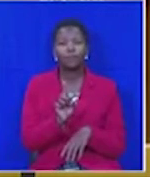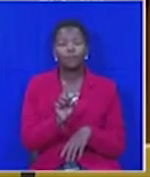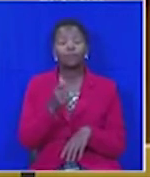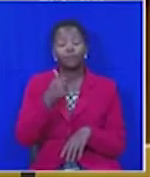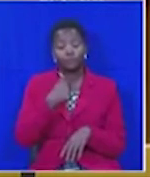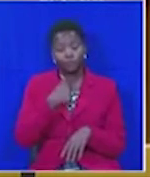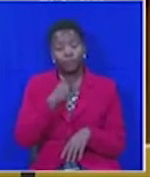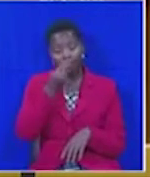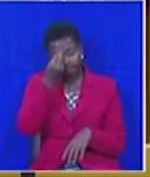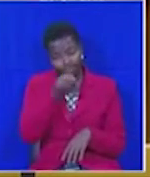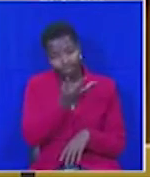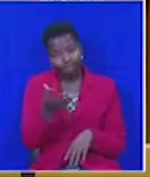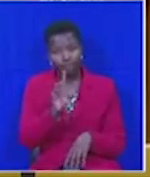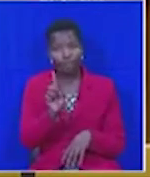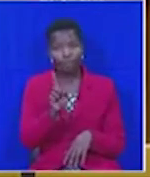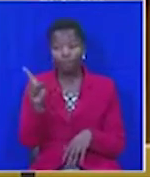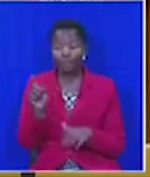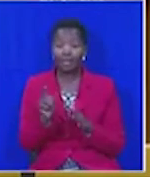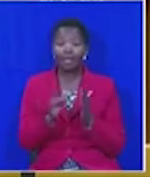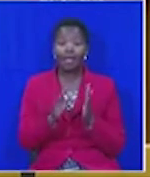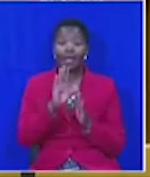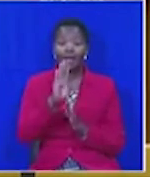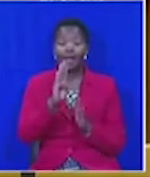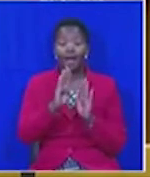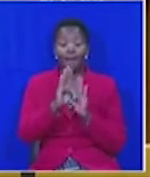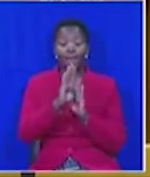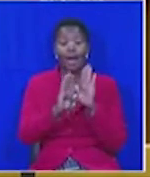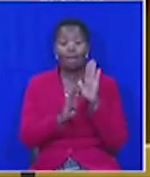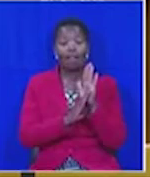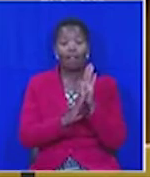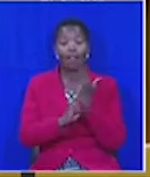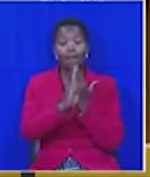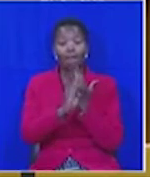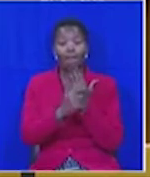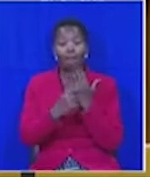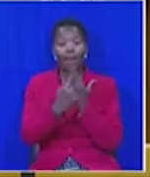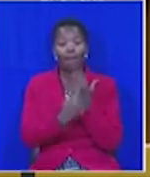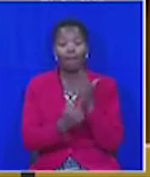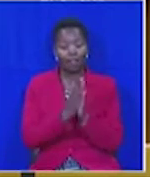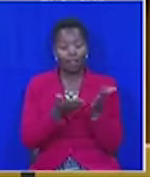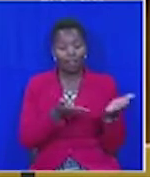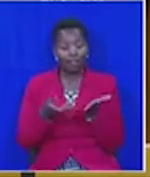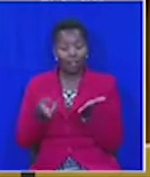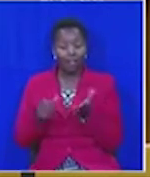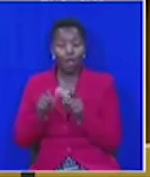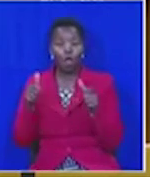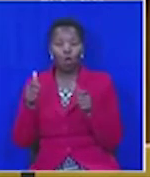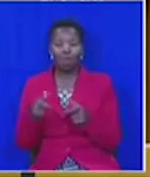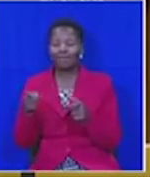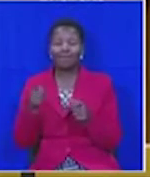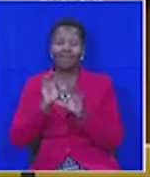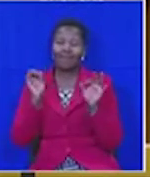say is that that Bible that the DA brought to our committee is nothing else but